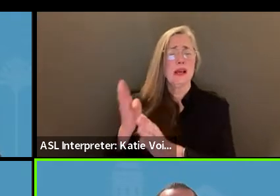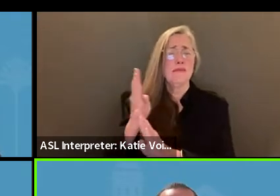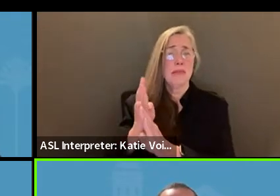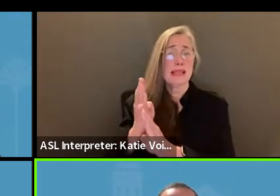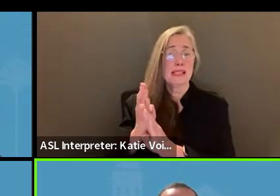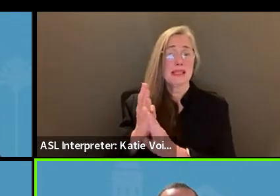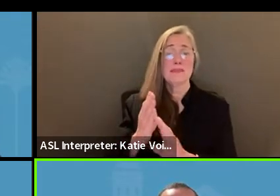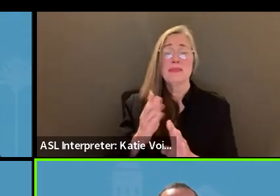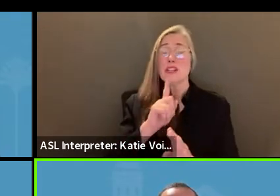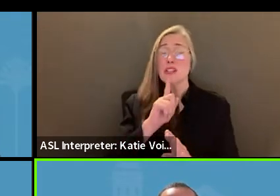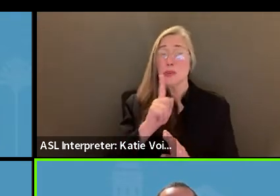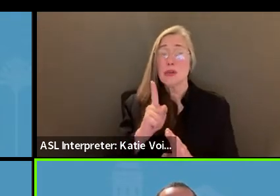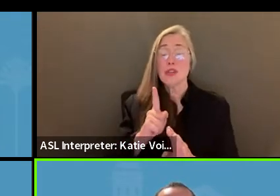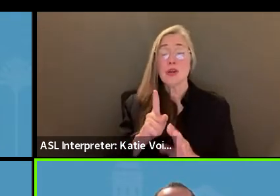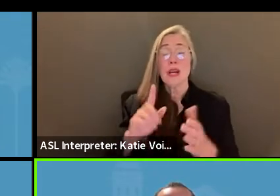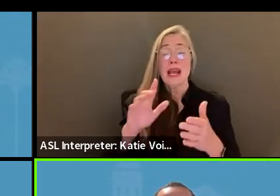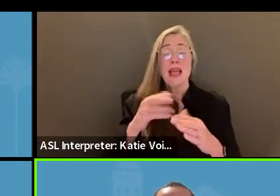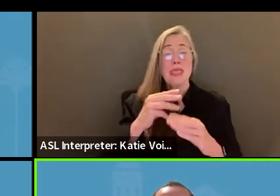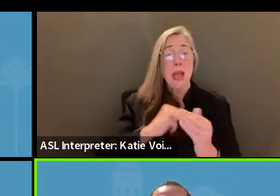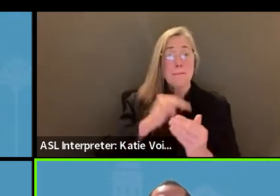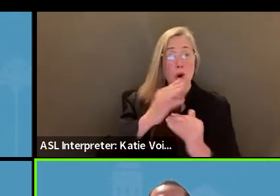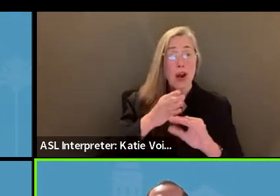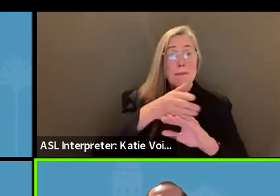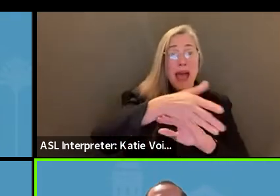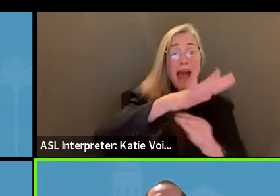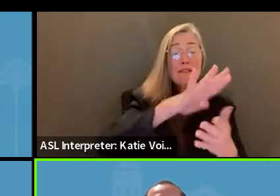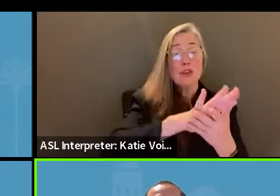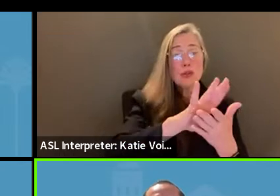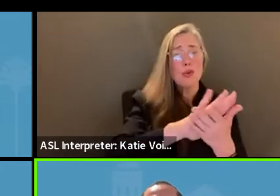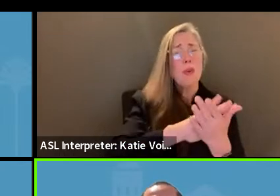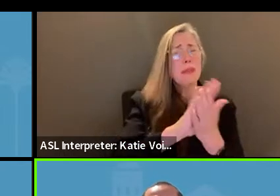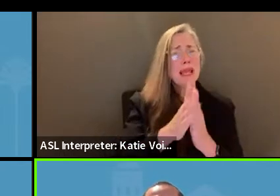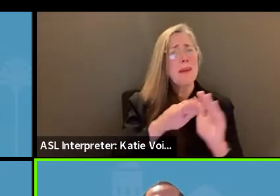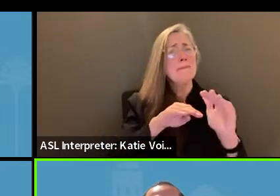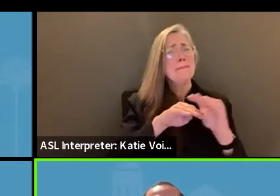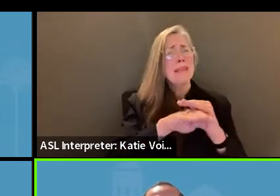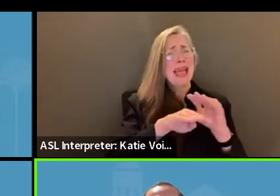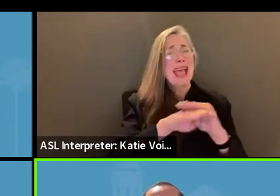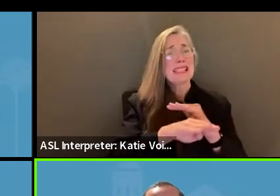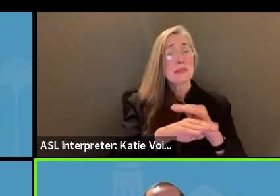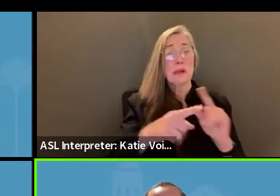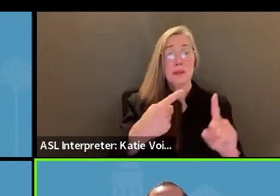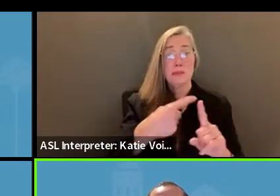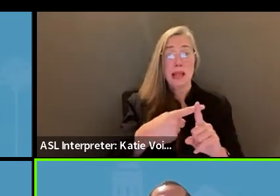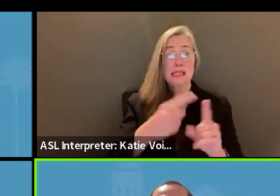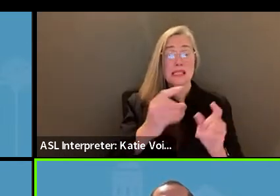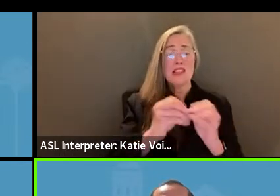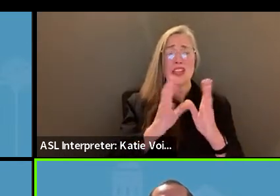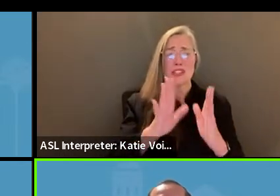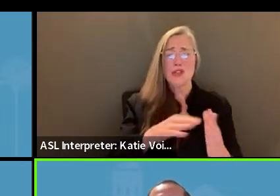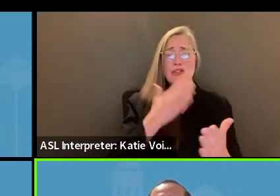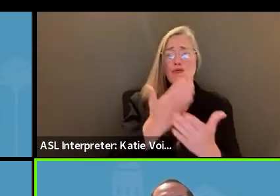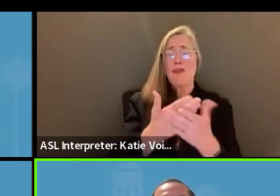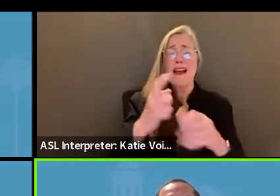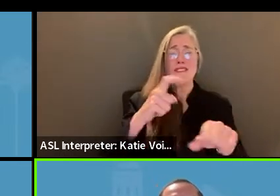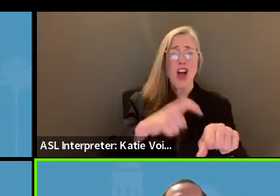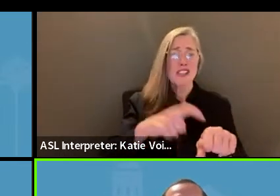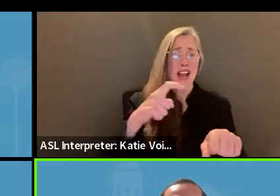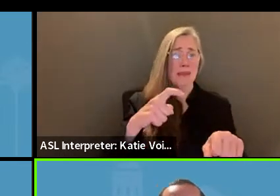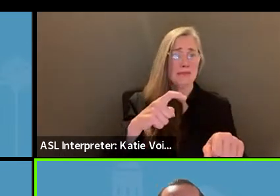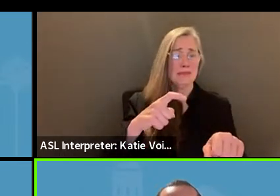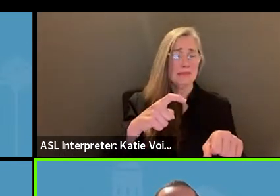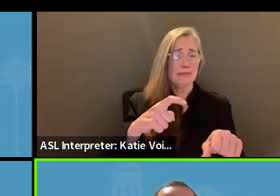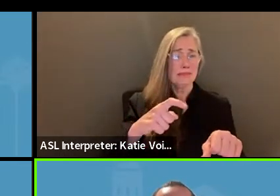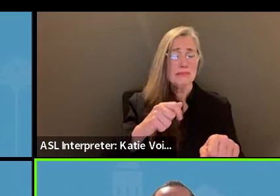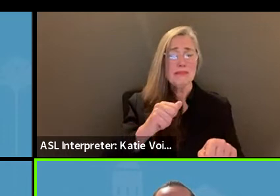after-school programming is as accessible for folks, and that students are also getting to school on time, so that they're not missing really